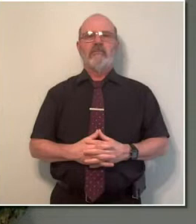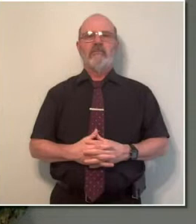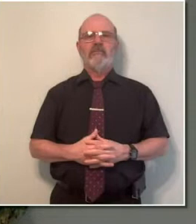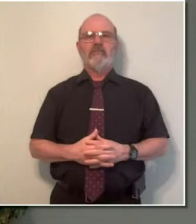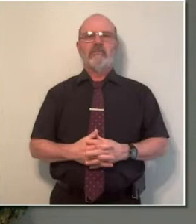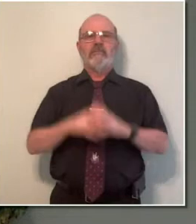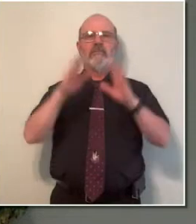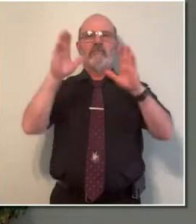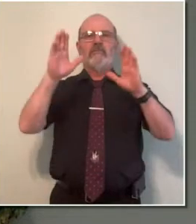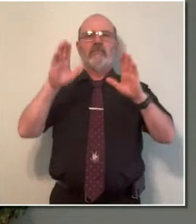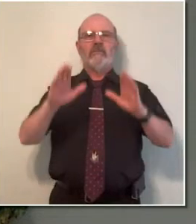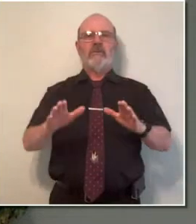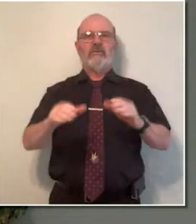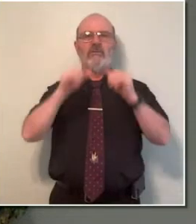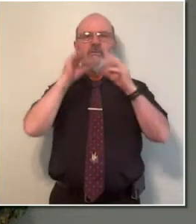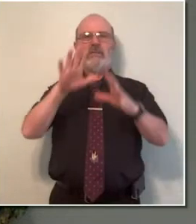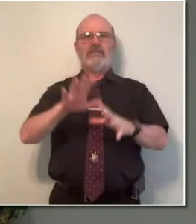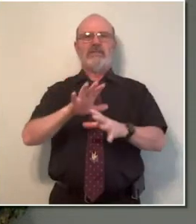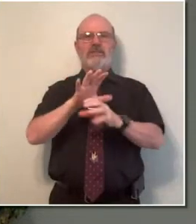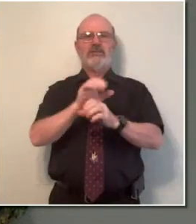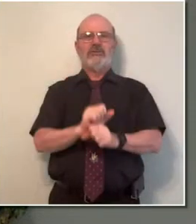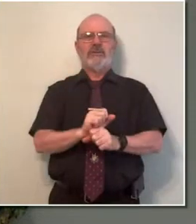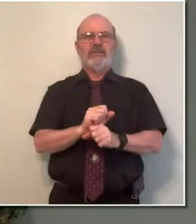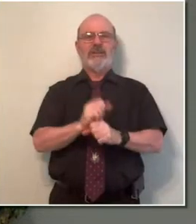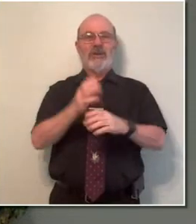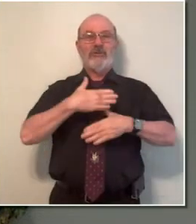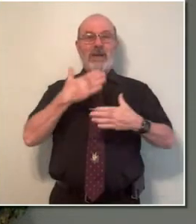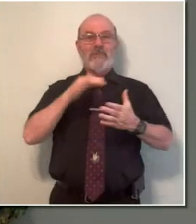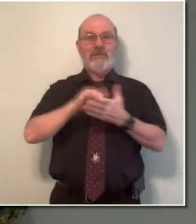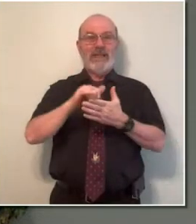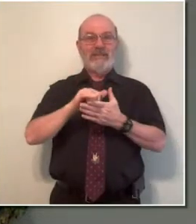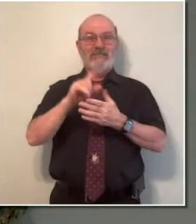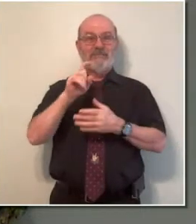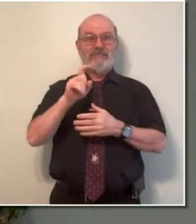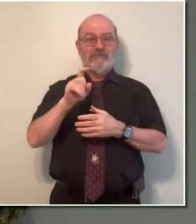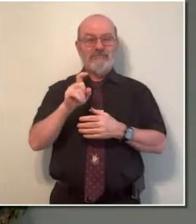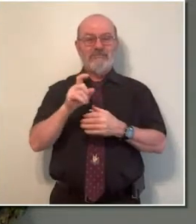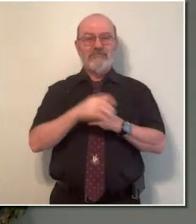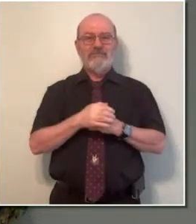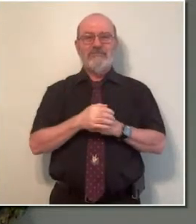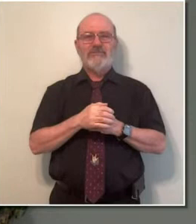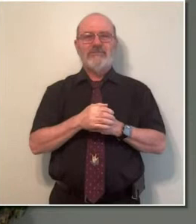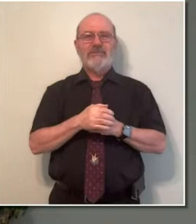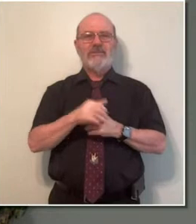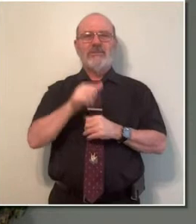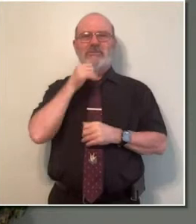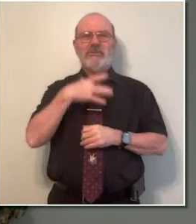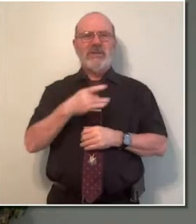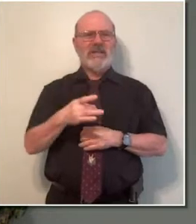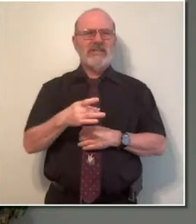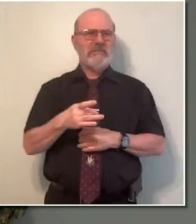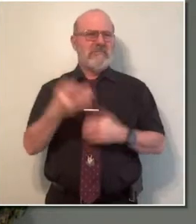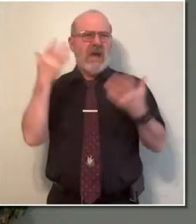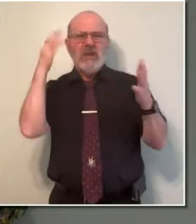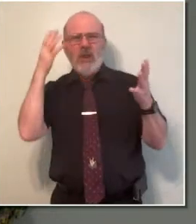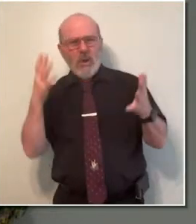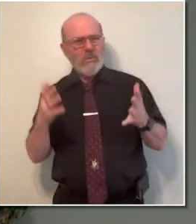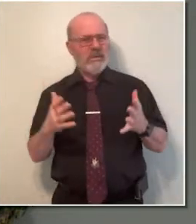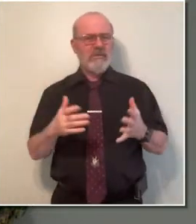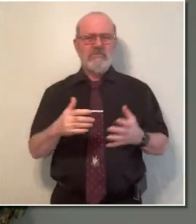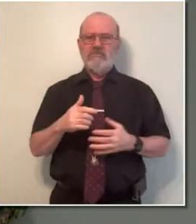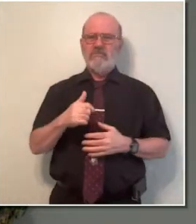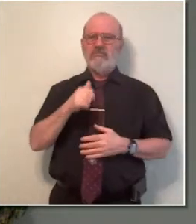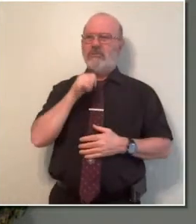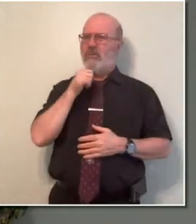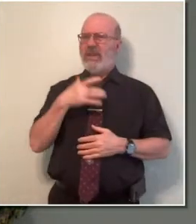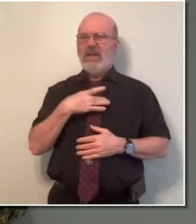Wonderful, blessed assurance. Aren't you glad for that? Yes. We don't like being uncertain, do we? We don't like,